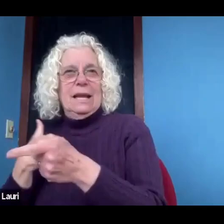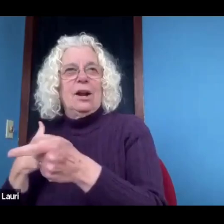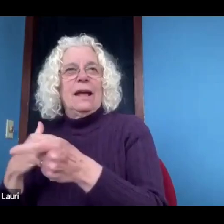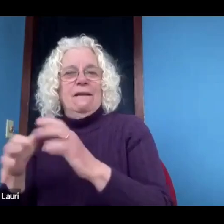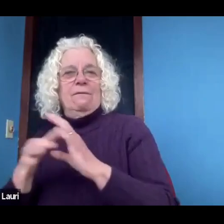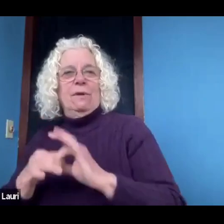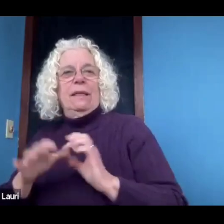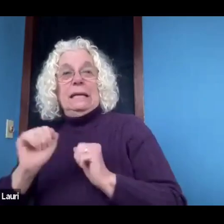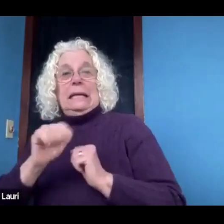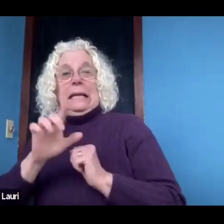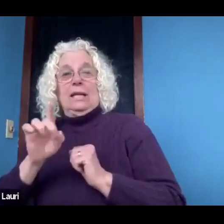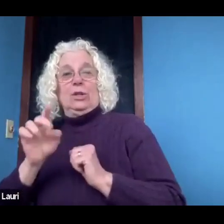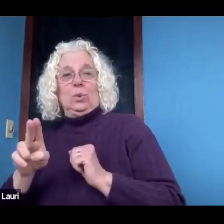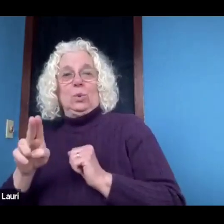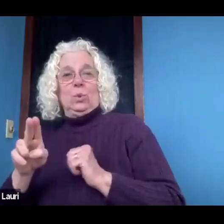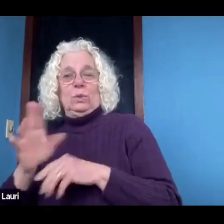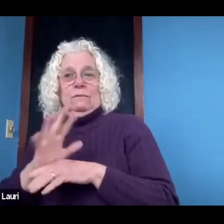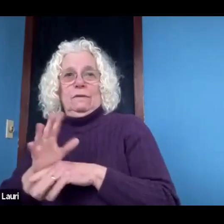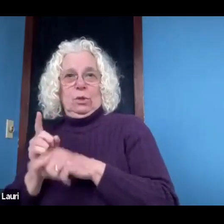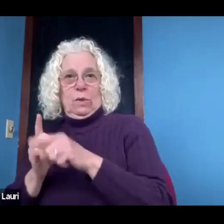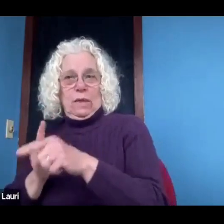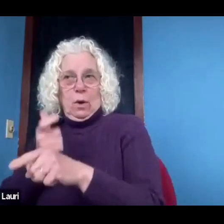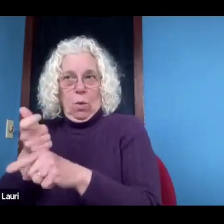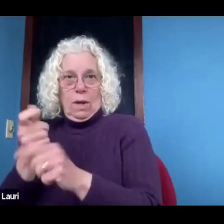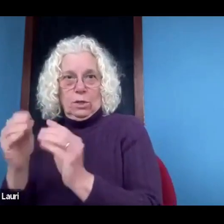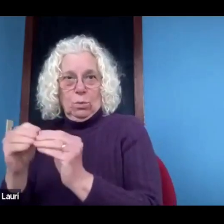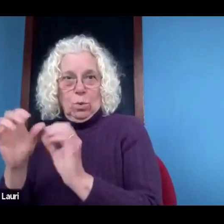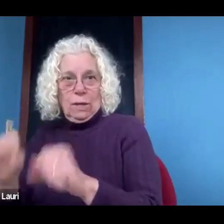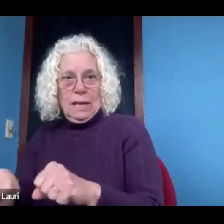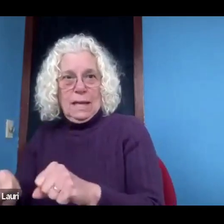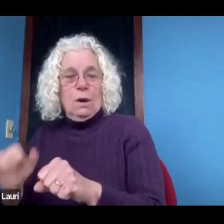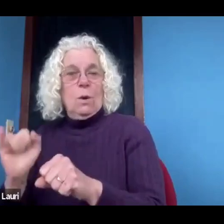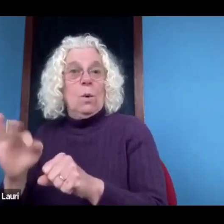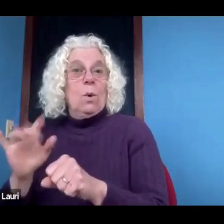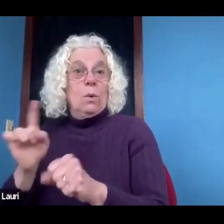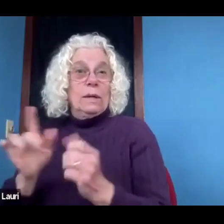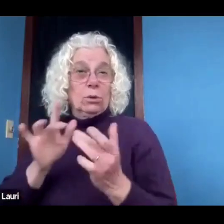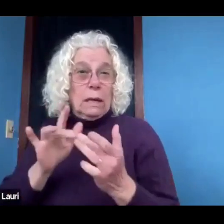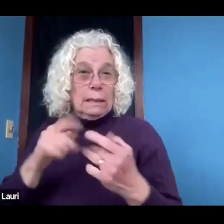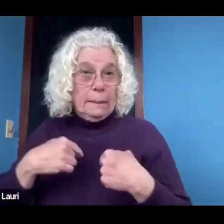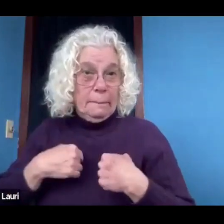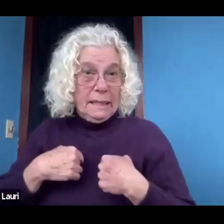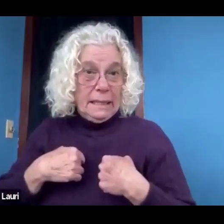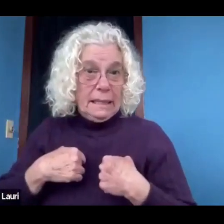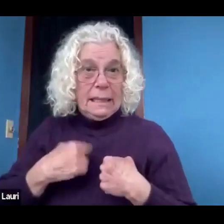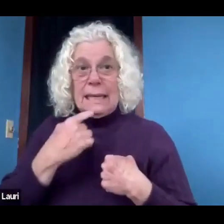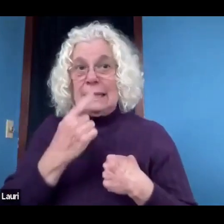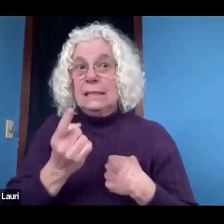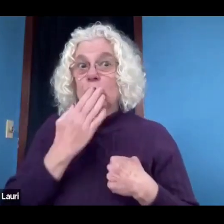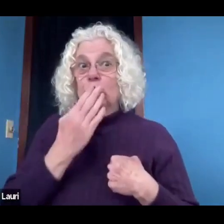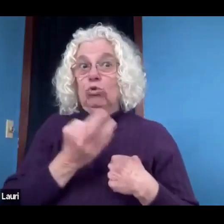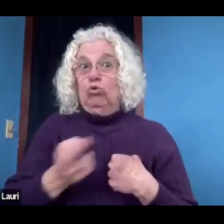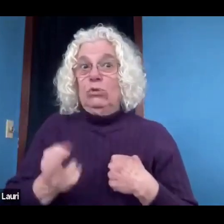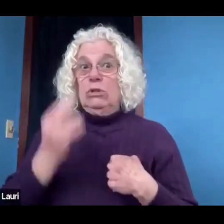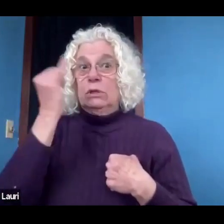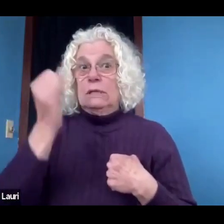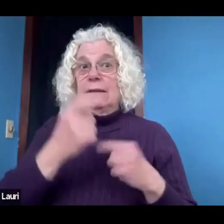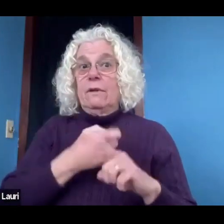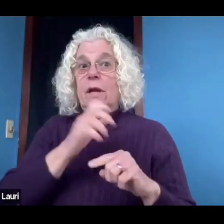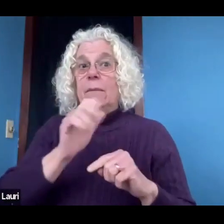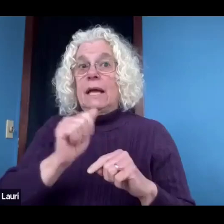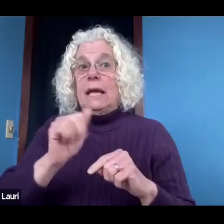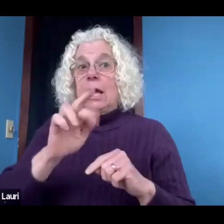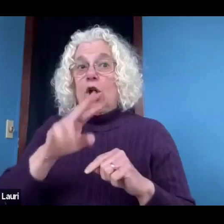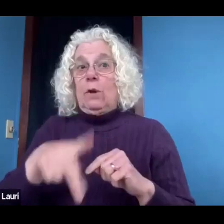you're interested in, I can also direct you to, if you want to get in touch with me, I can also direct you to a lot of really great resources from AARP